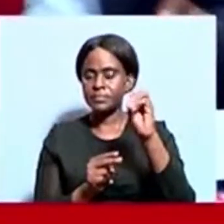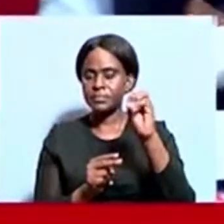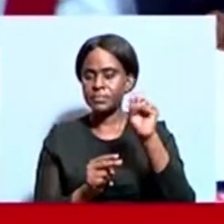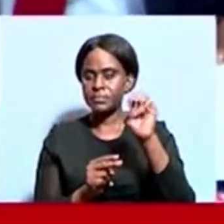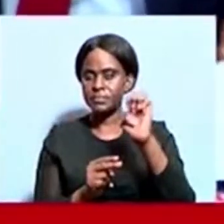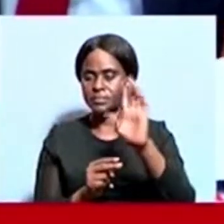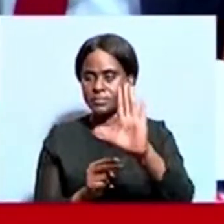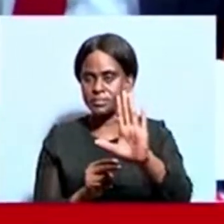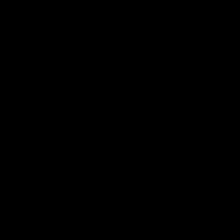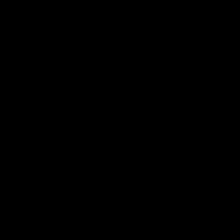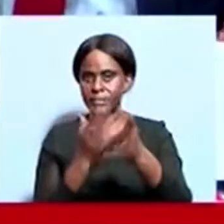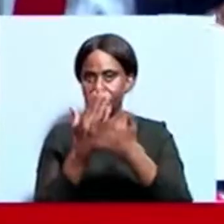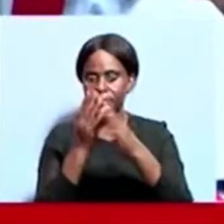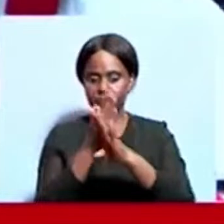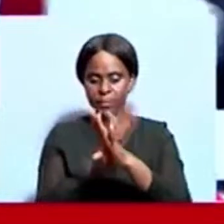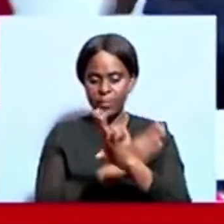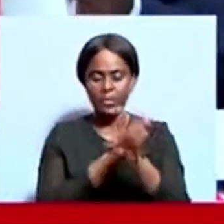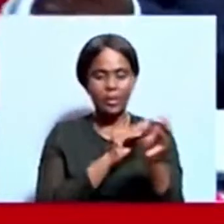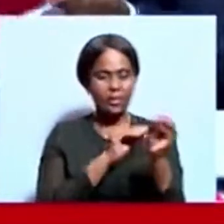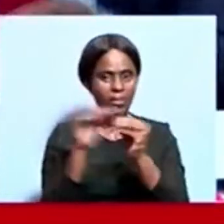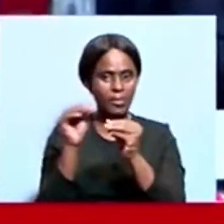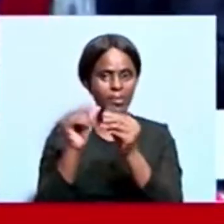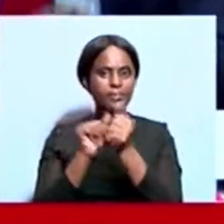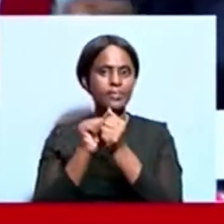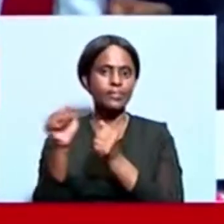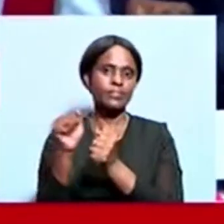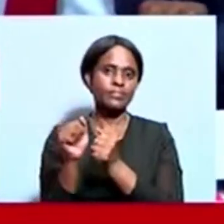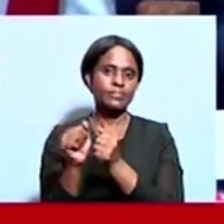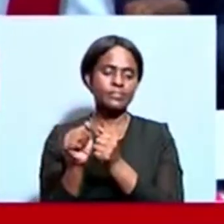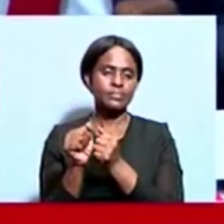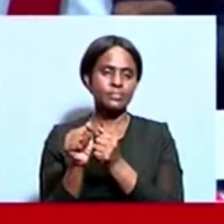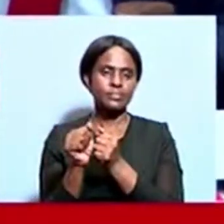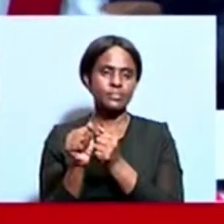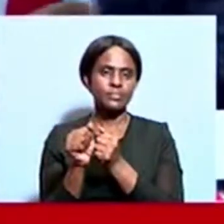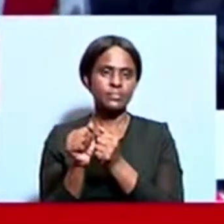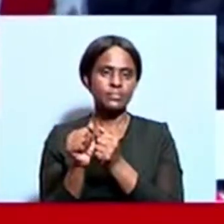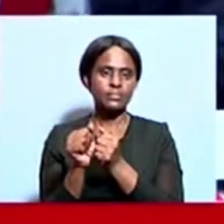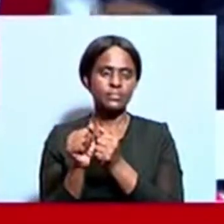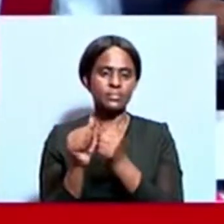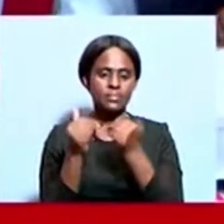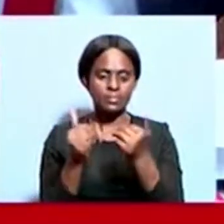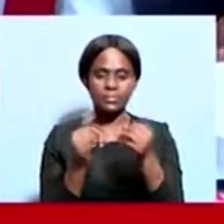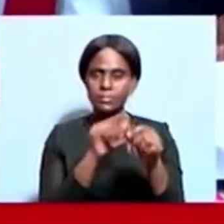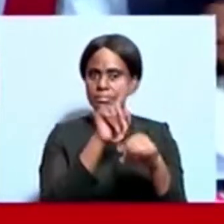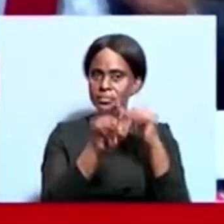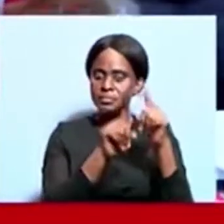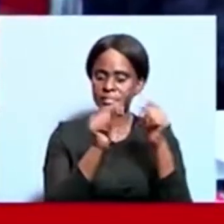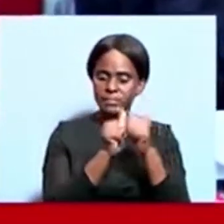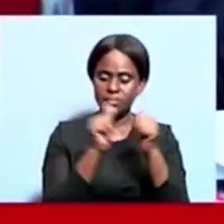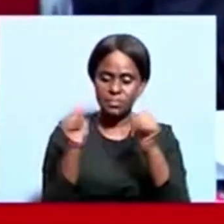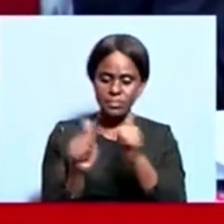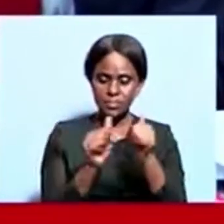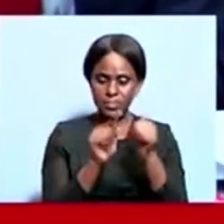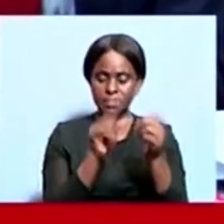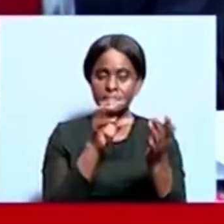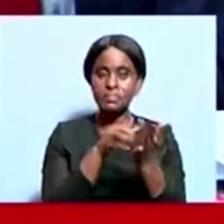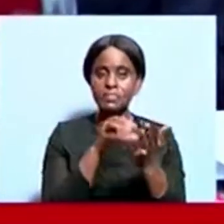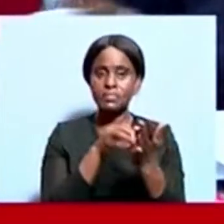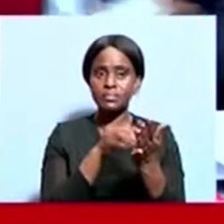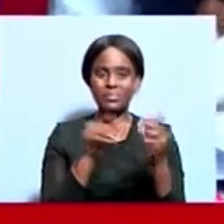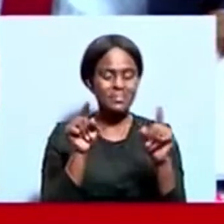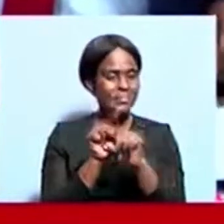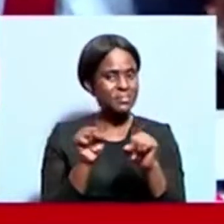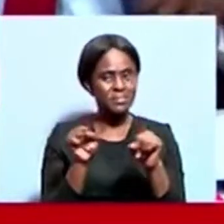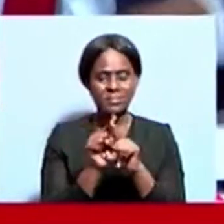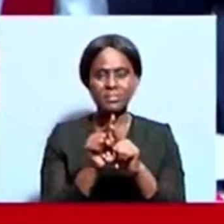just maybe before further, when you come to the query and action, this matter is seemingly